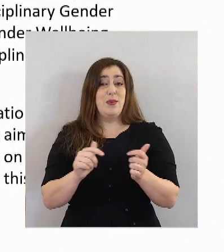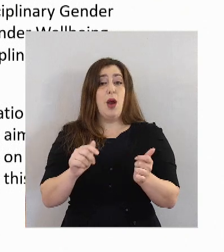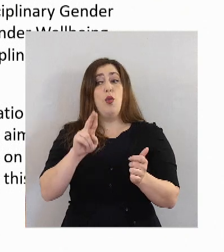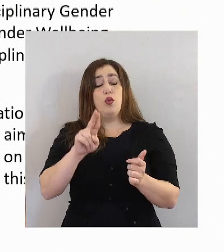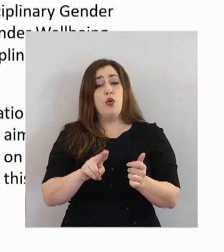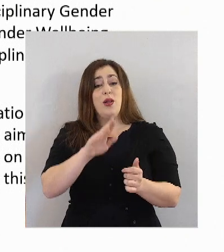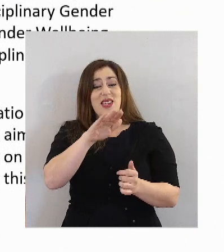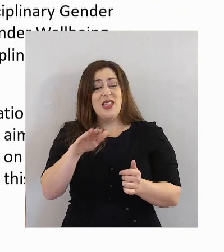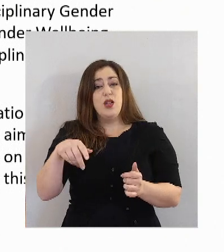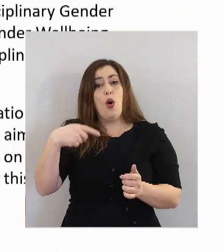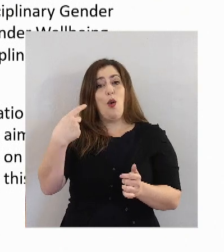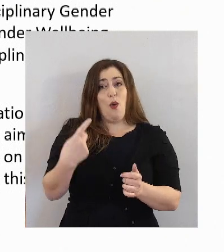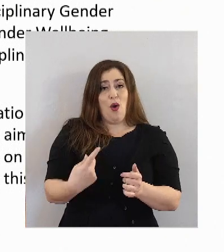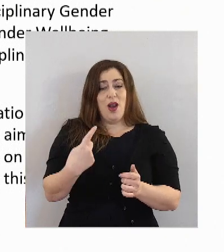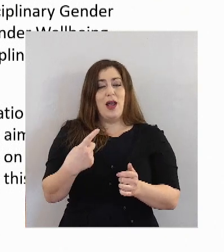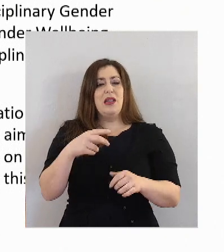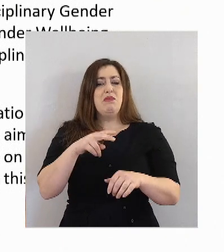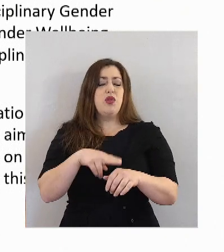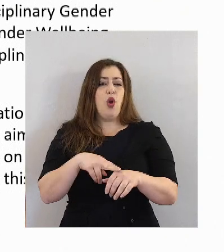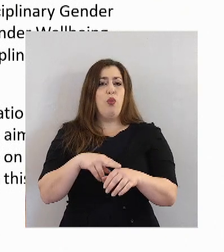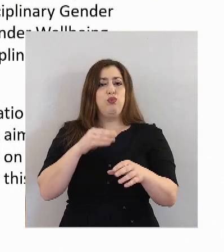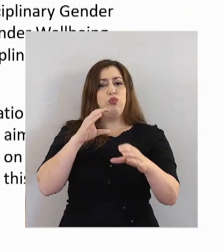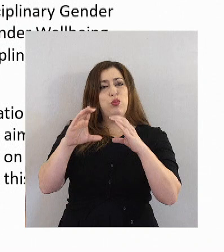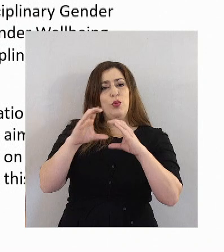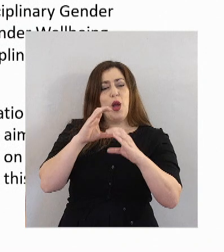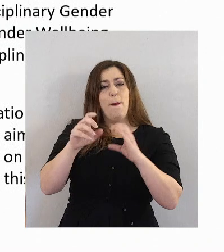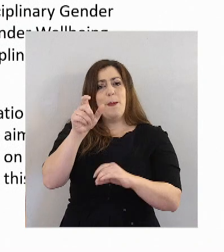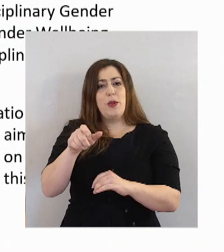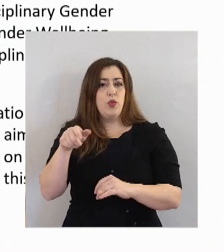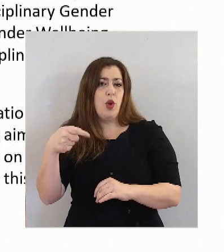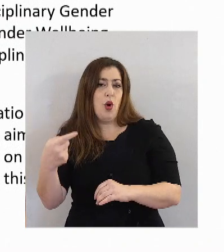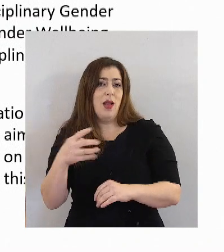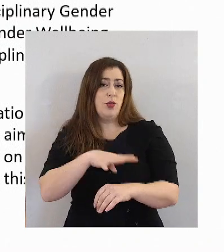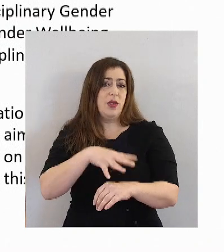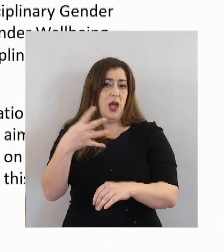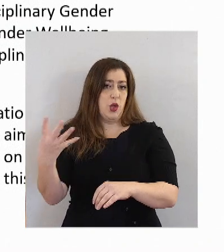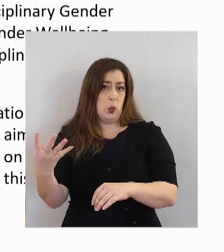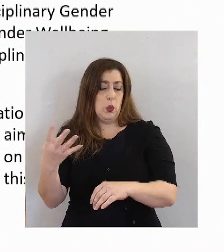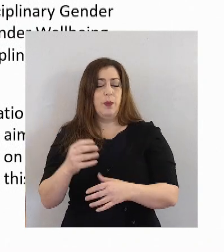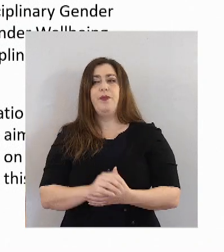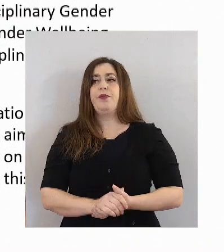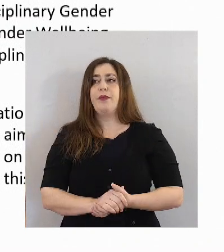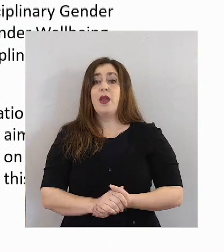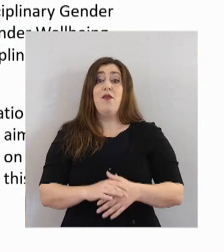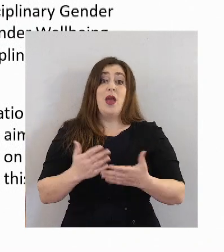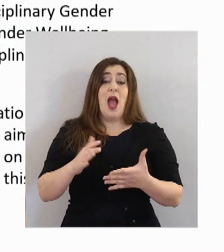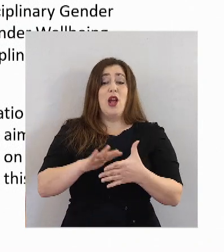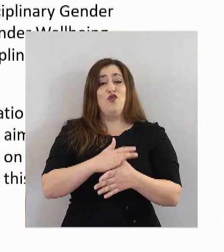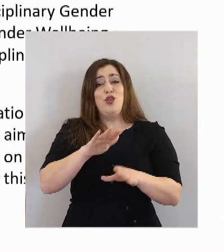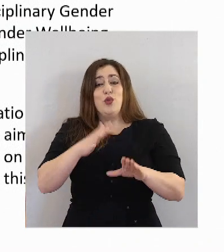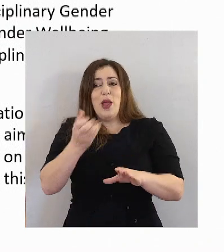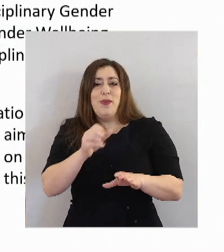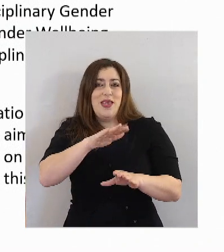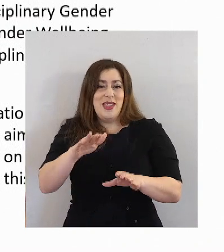who interact with patients and whose actions can impact on whether LGBTIQ persons experience